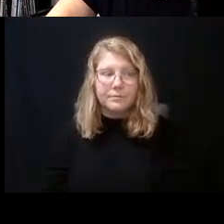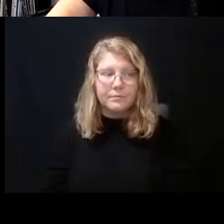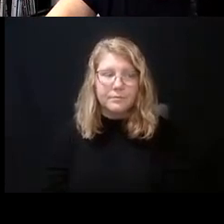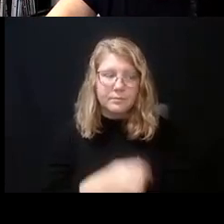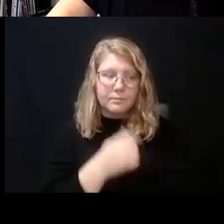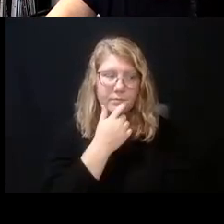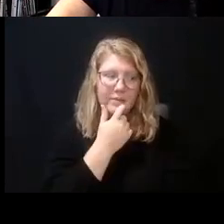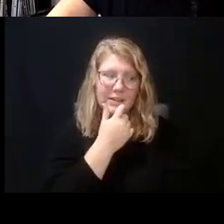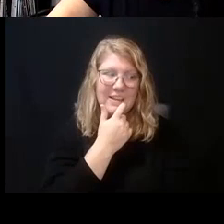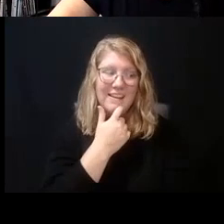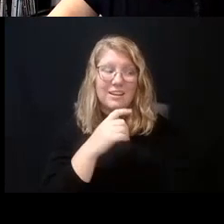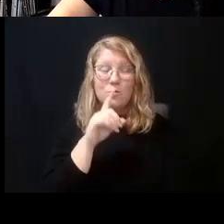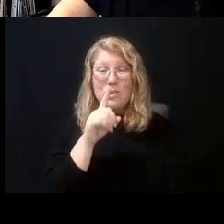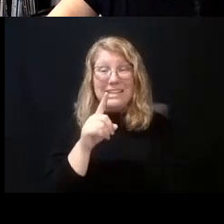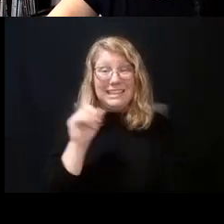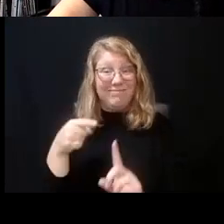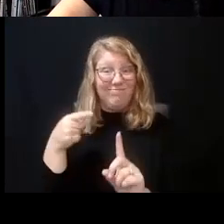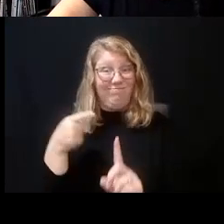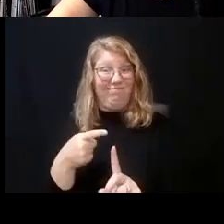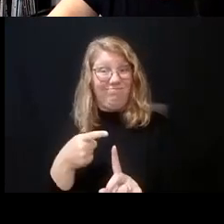The bottom line,